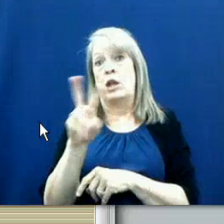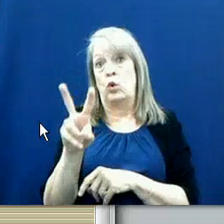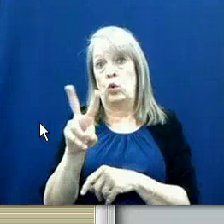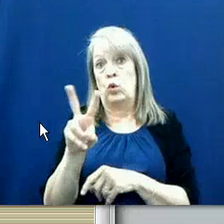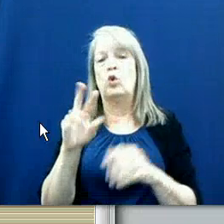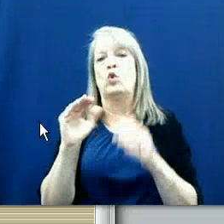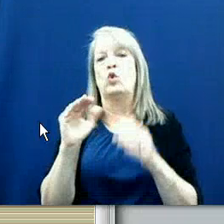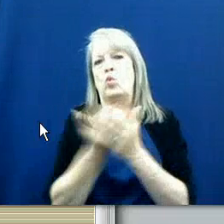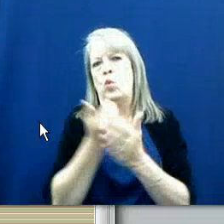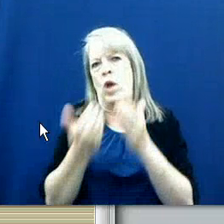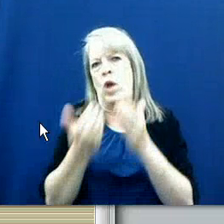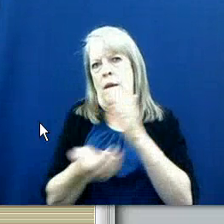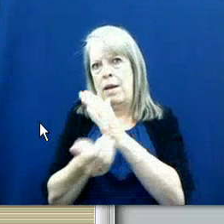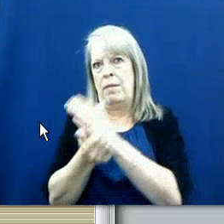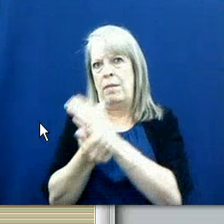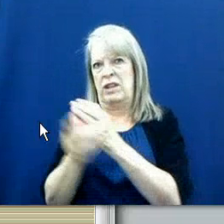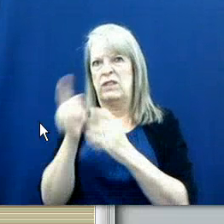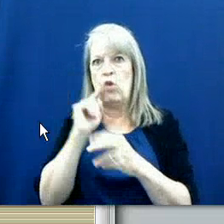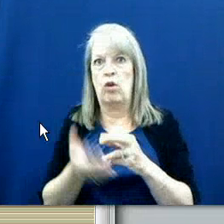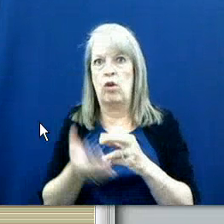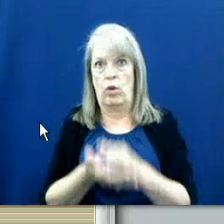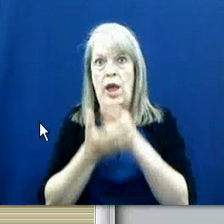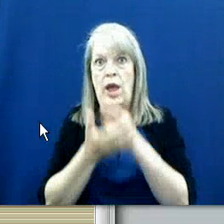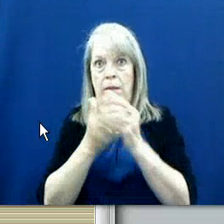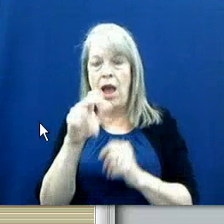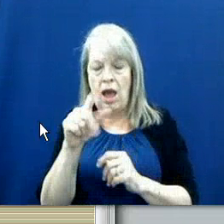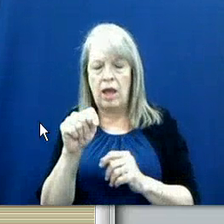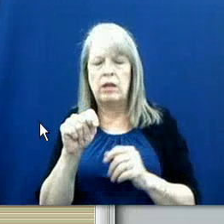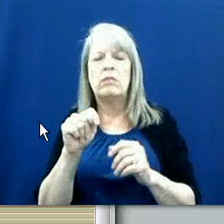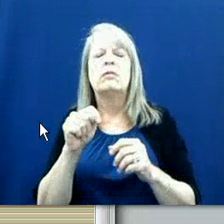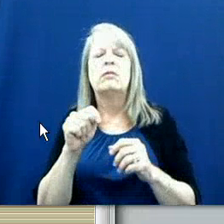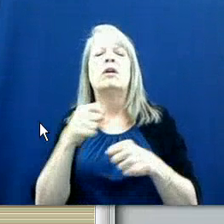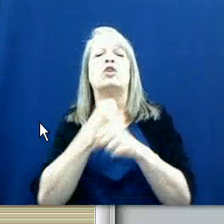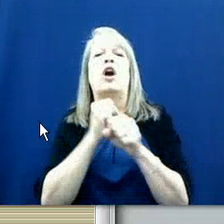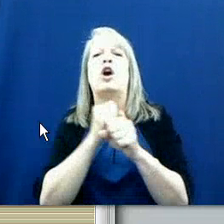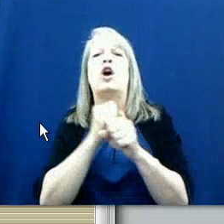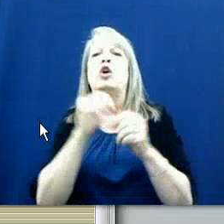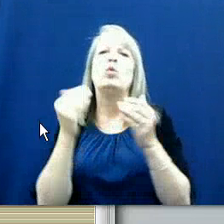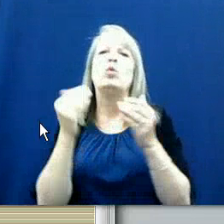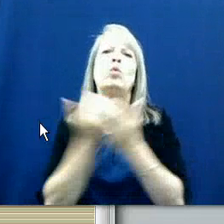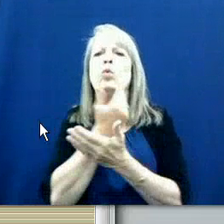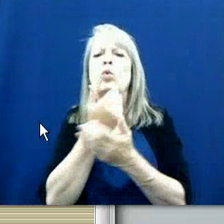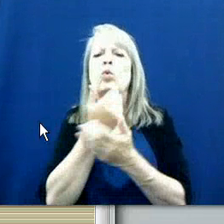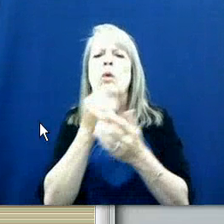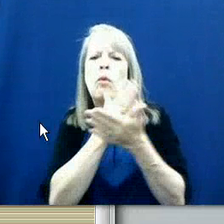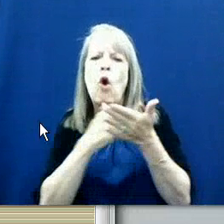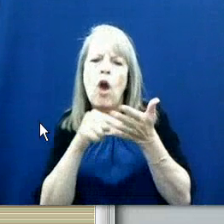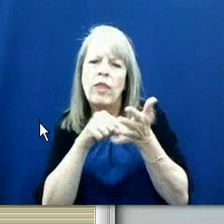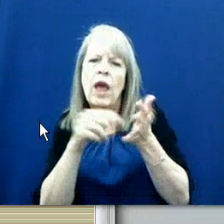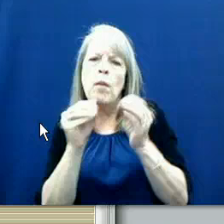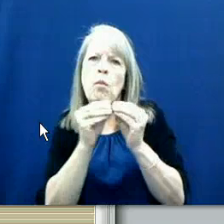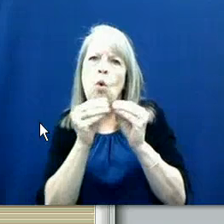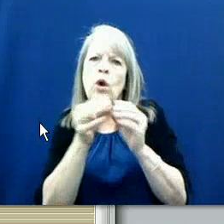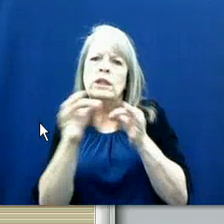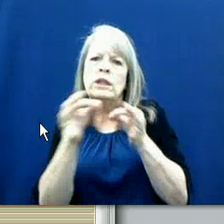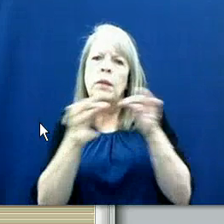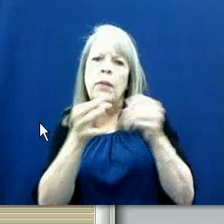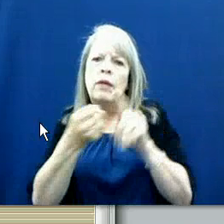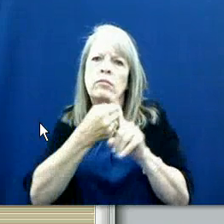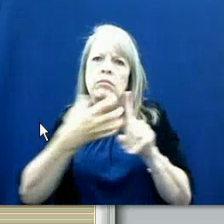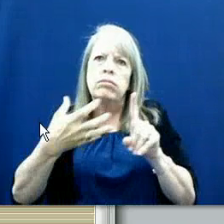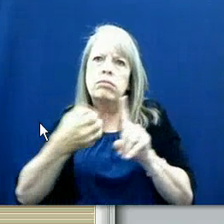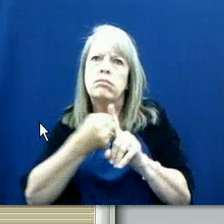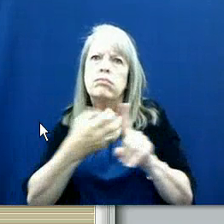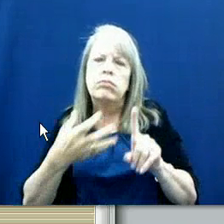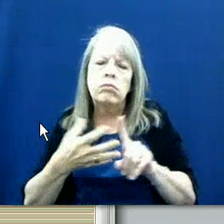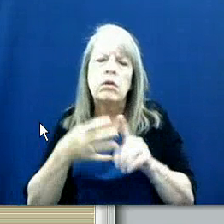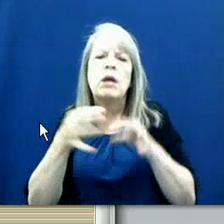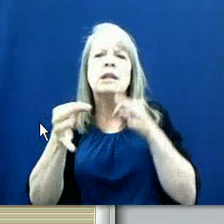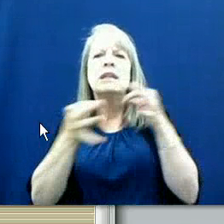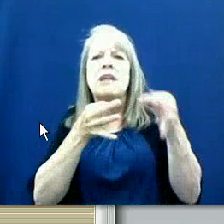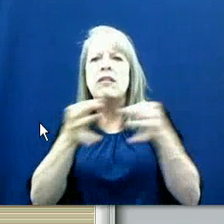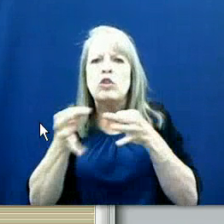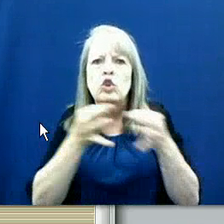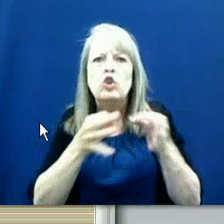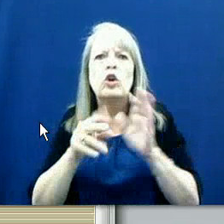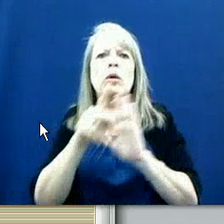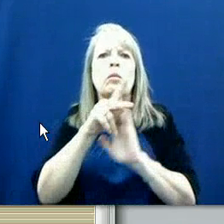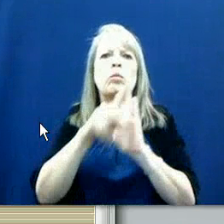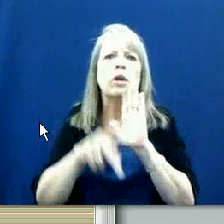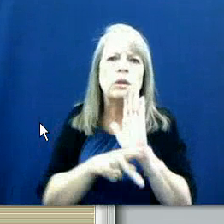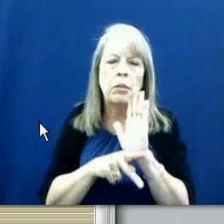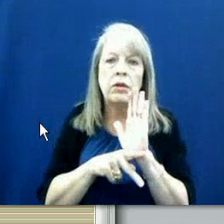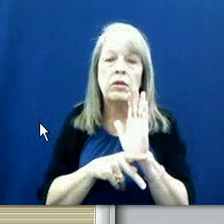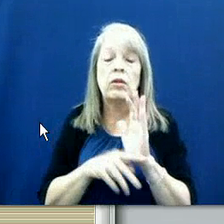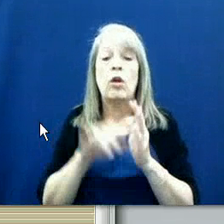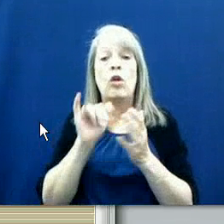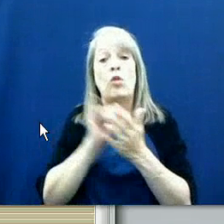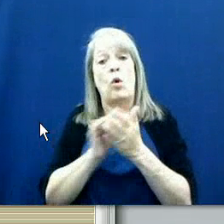amendments to the Rehab Act created a new front section that spelled out some of these concepts in a statement of definitions and principles.